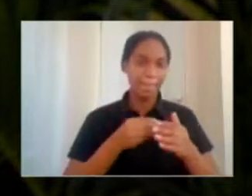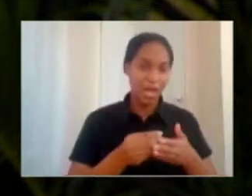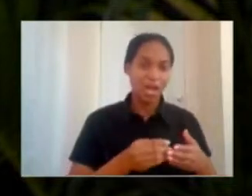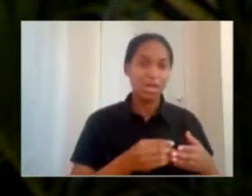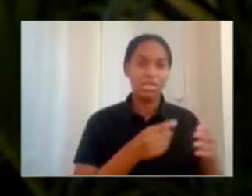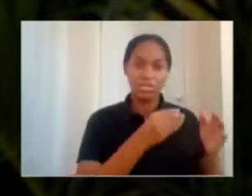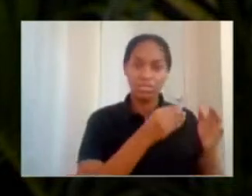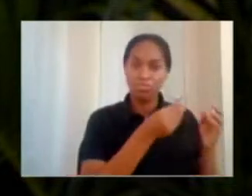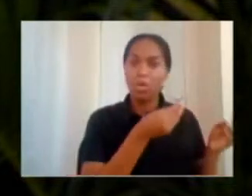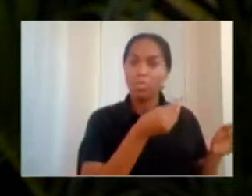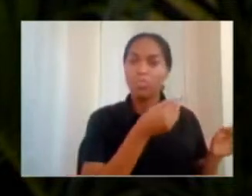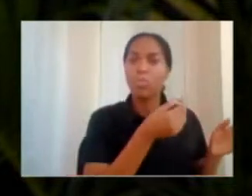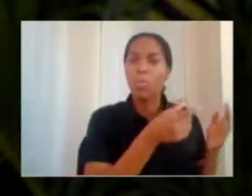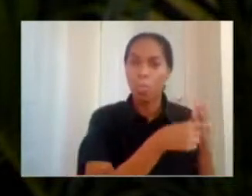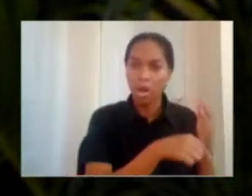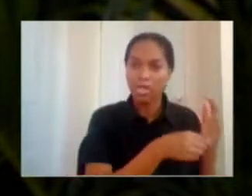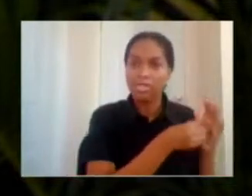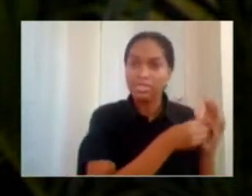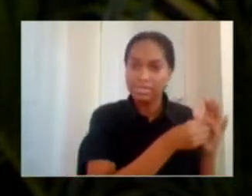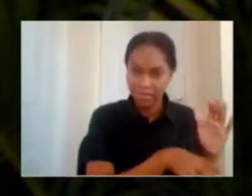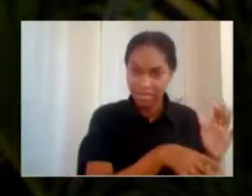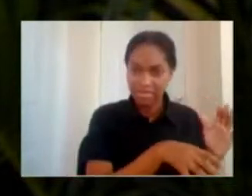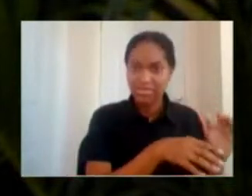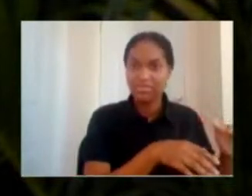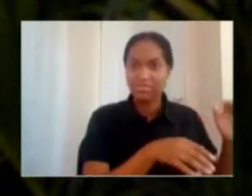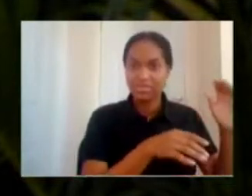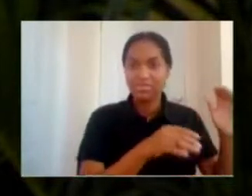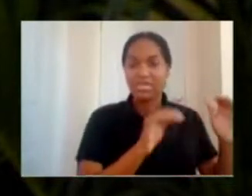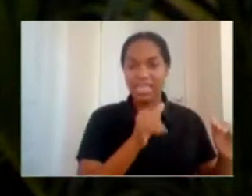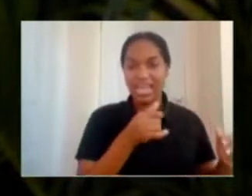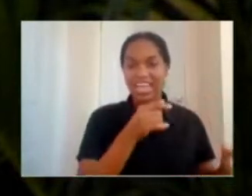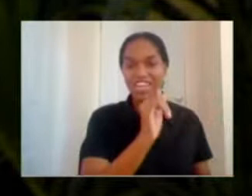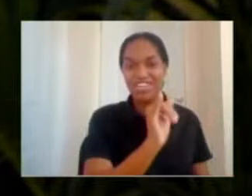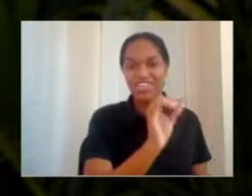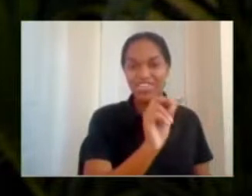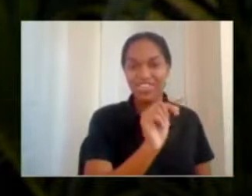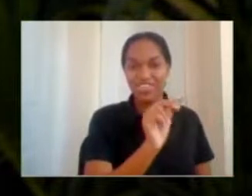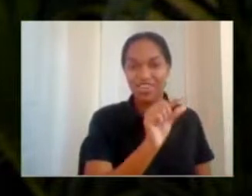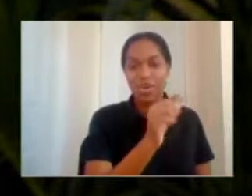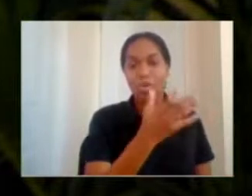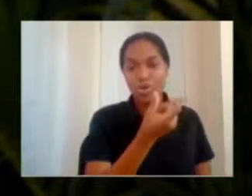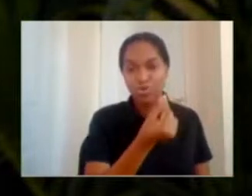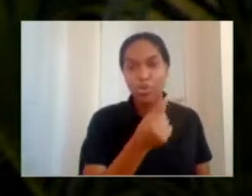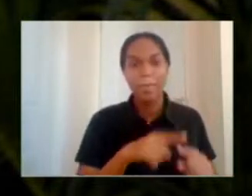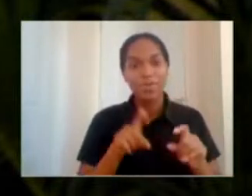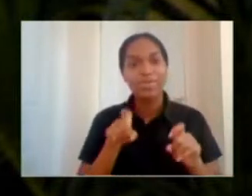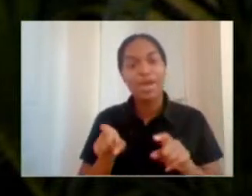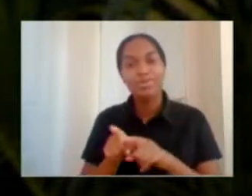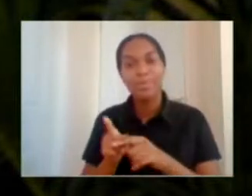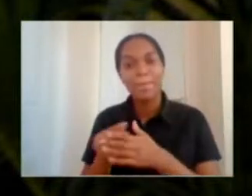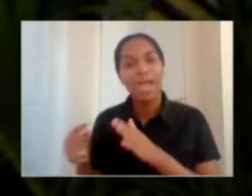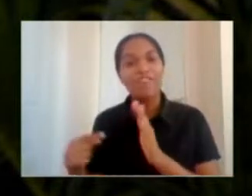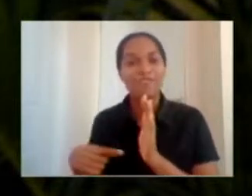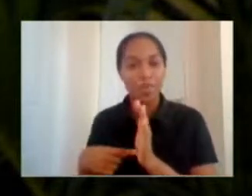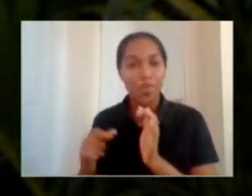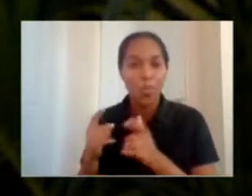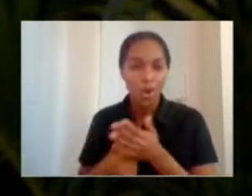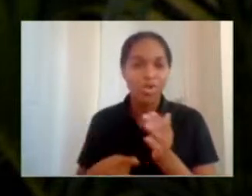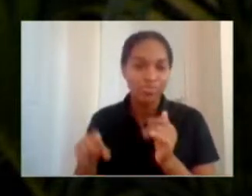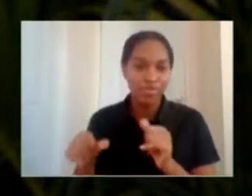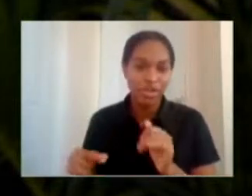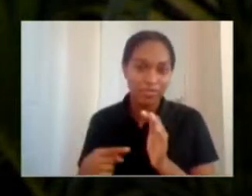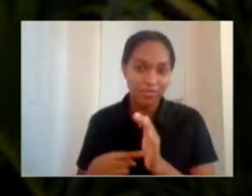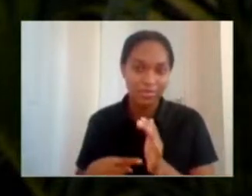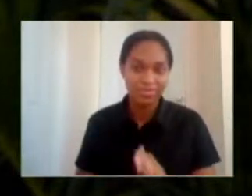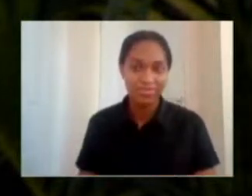which certainly Young wants you to do, but you can also buy affordable sets too. So I had to